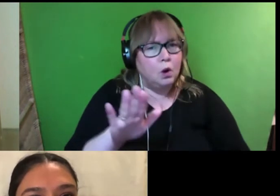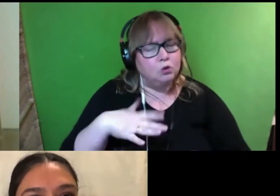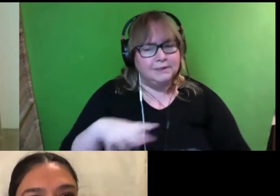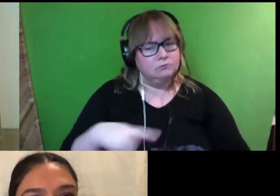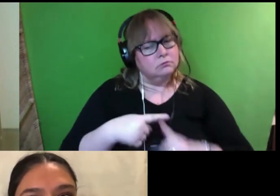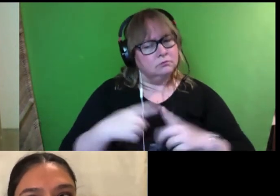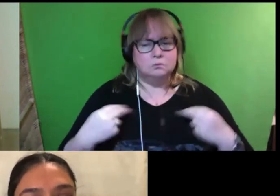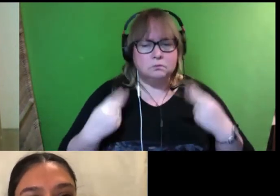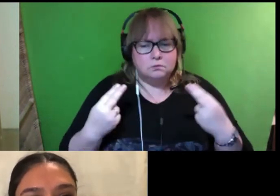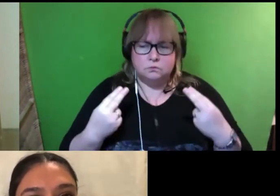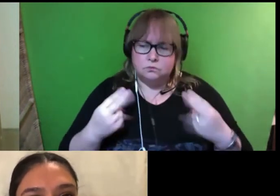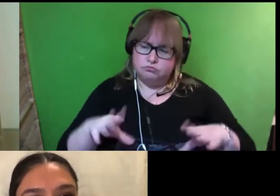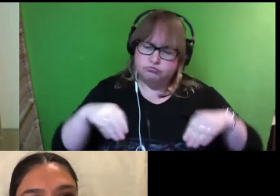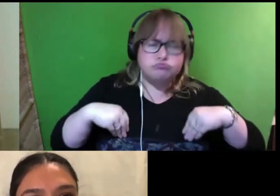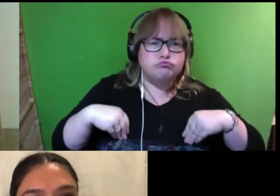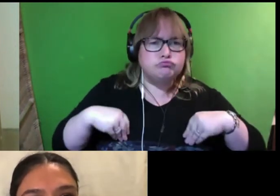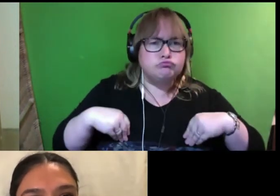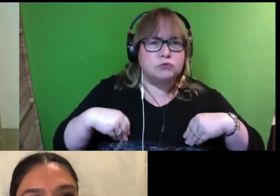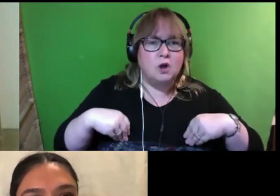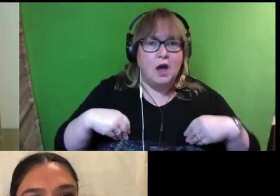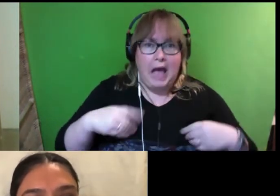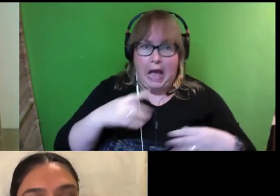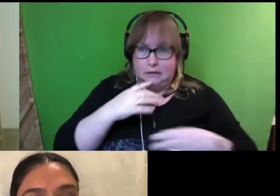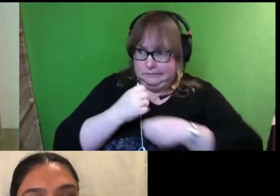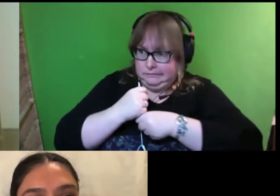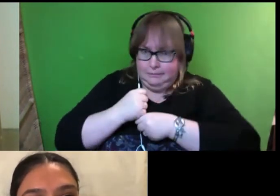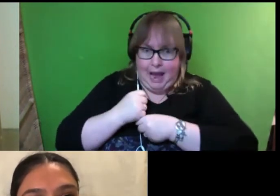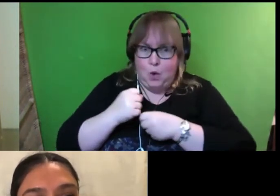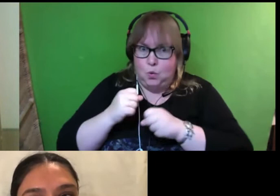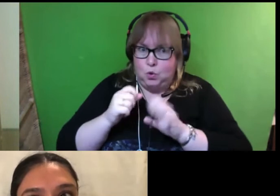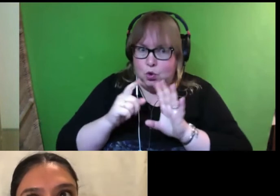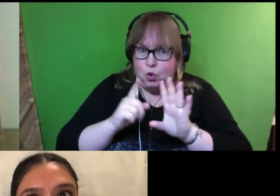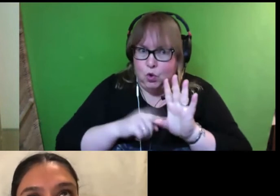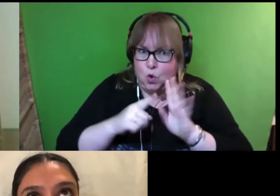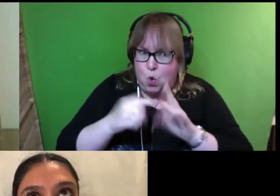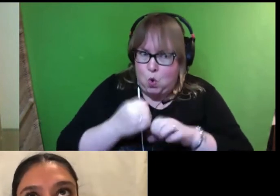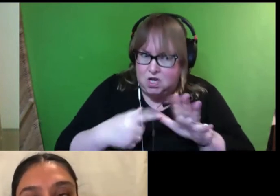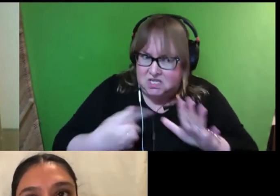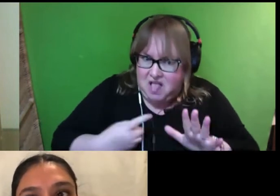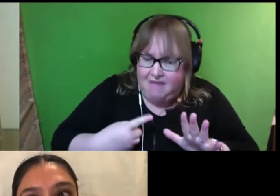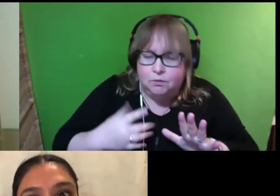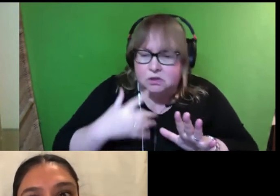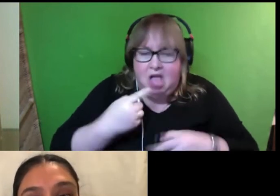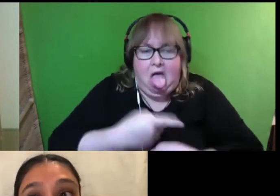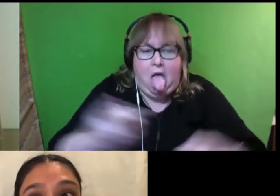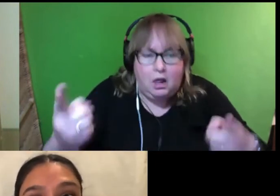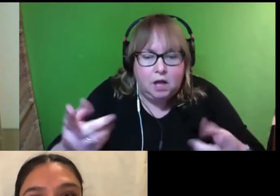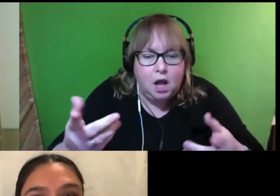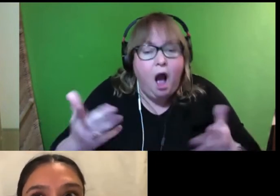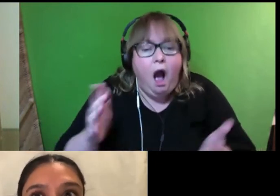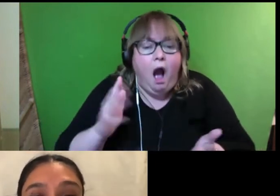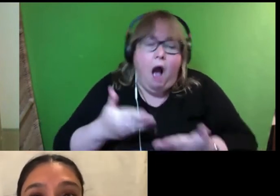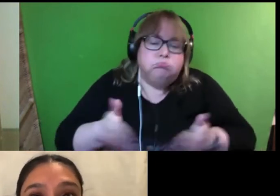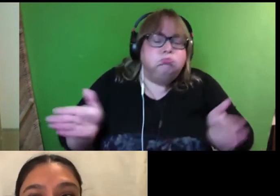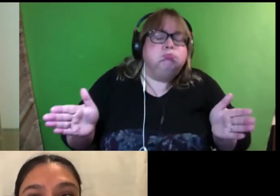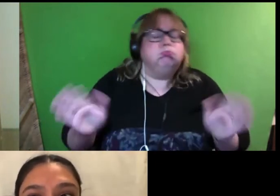I'm glad that it's part of this conversation now and it's enfolded into this practice. And with writing as